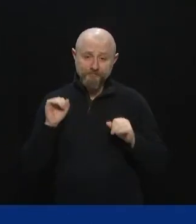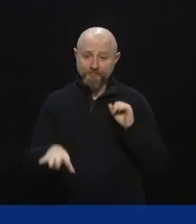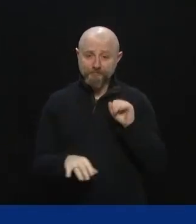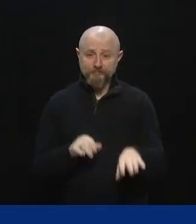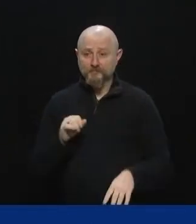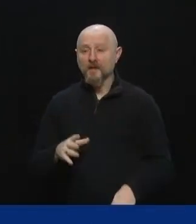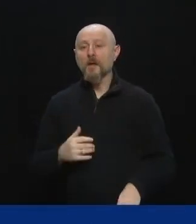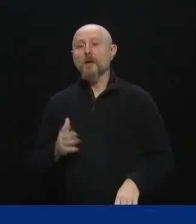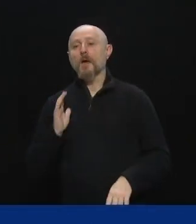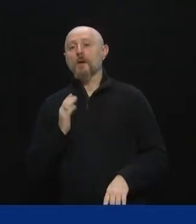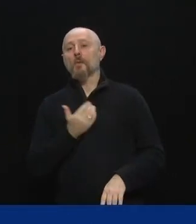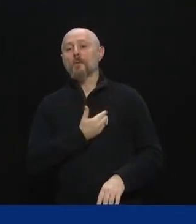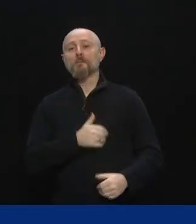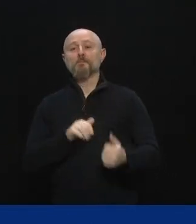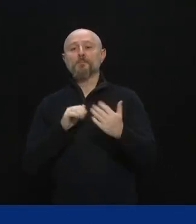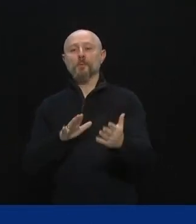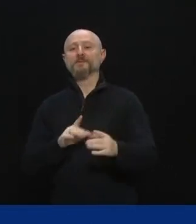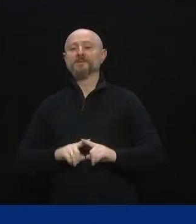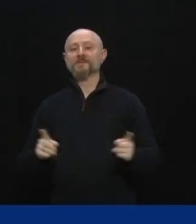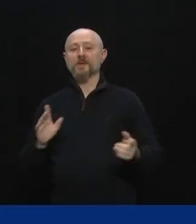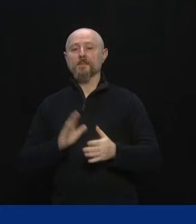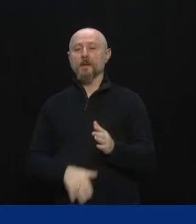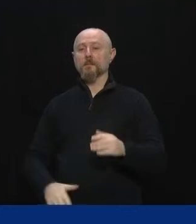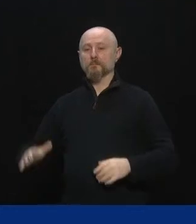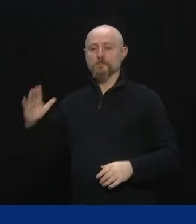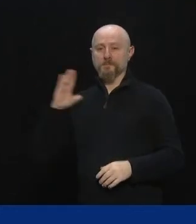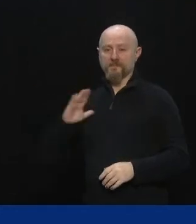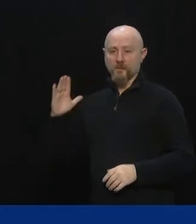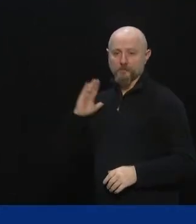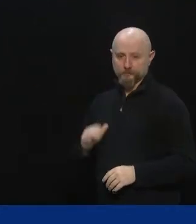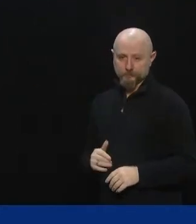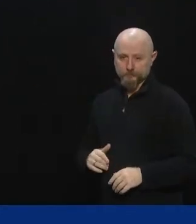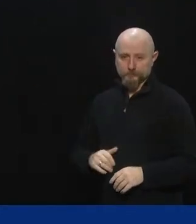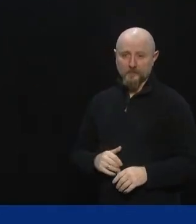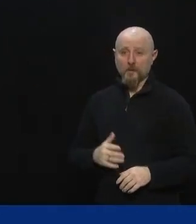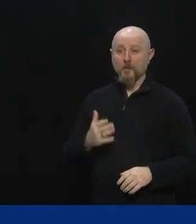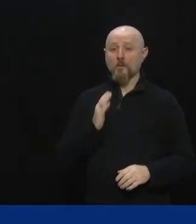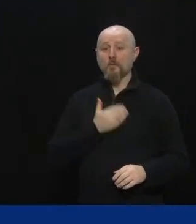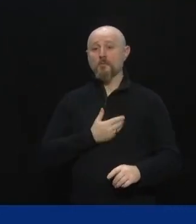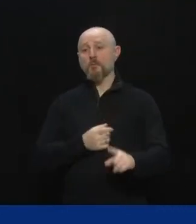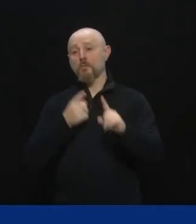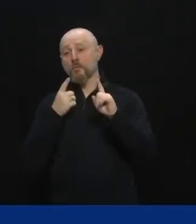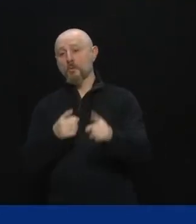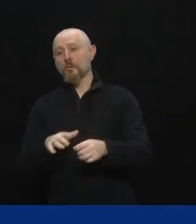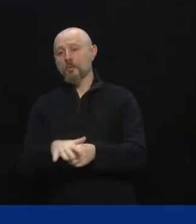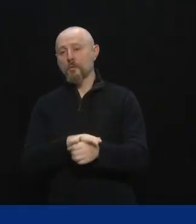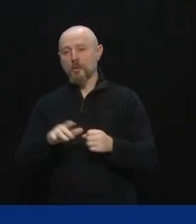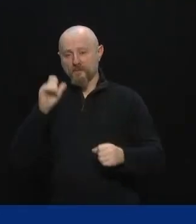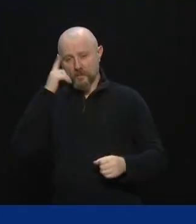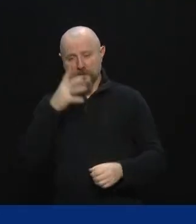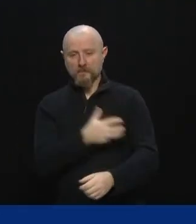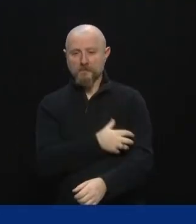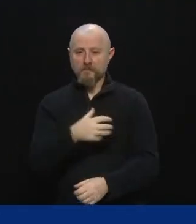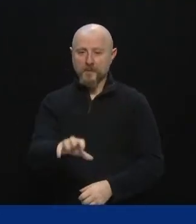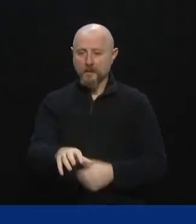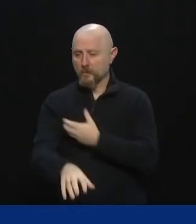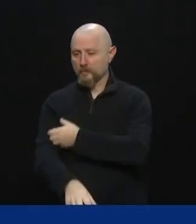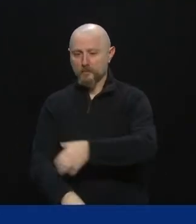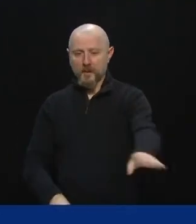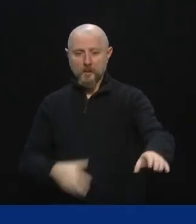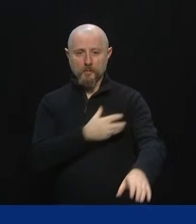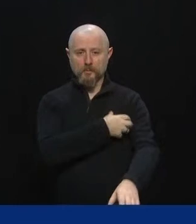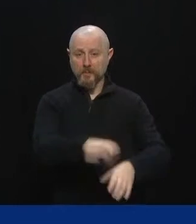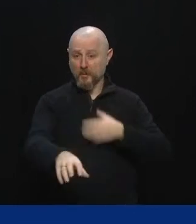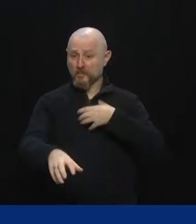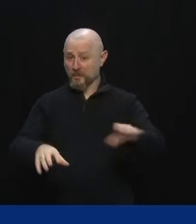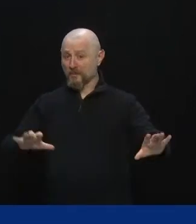different approach and ensure that we empower localities to do the right thing. I believe that a mask mandate was the right thing to